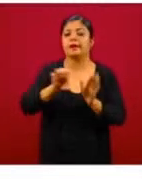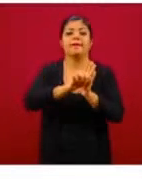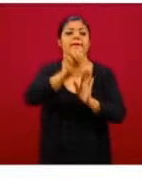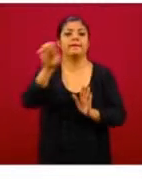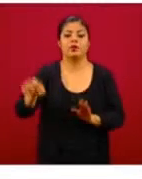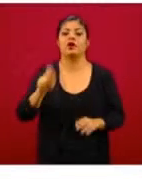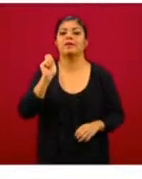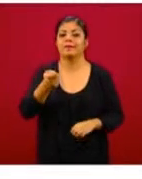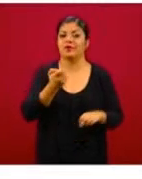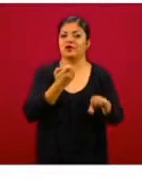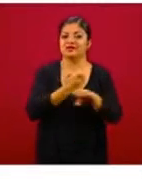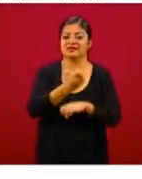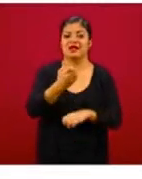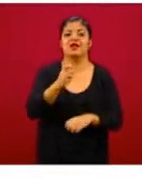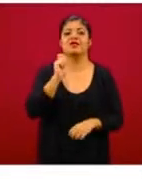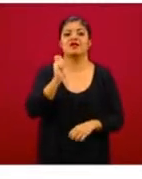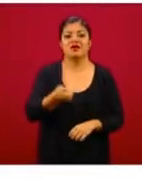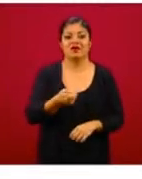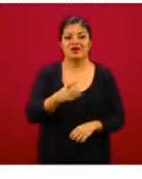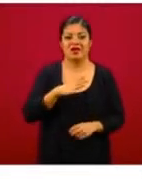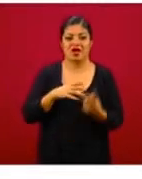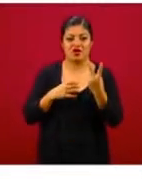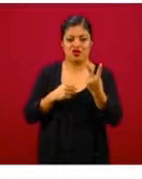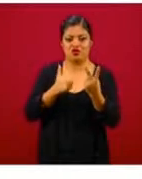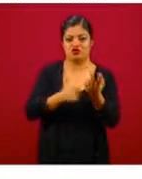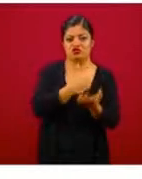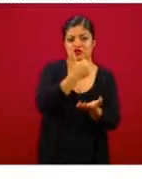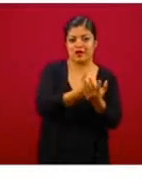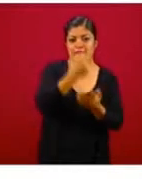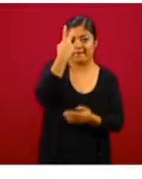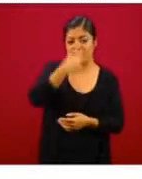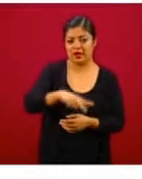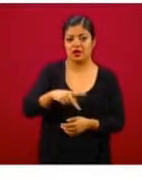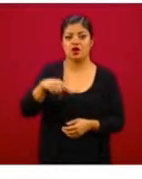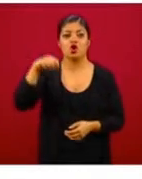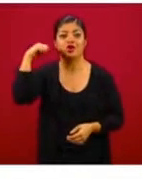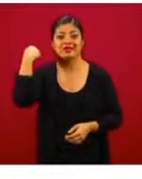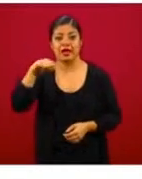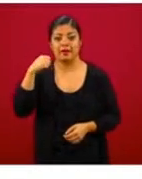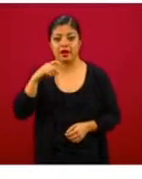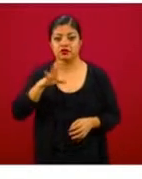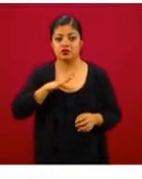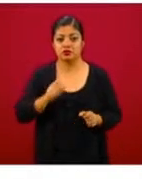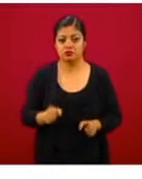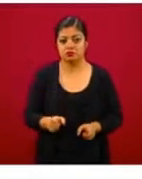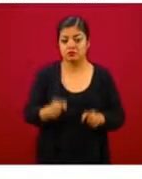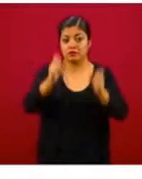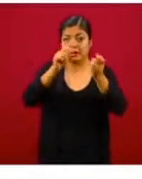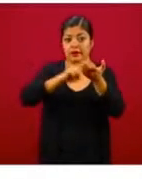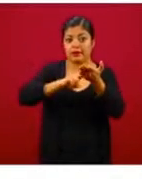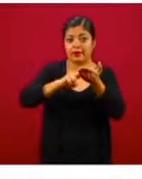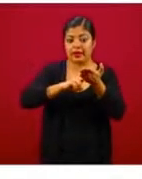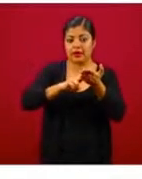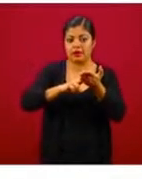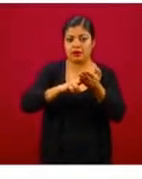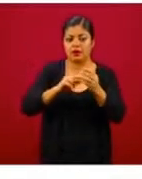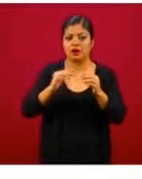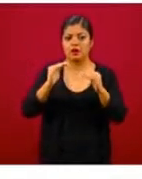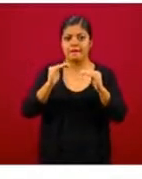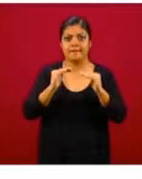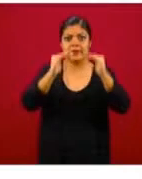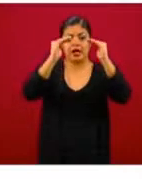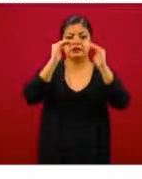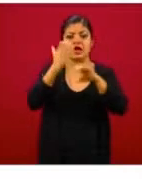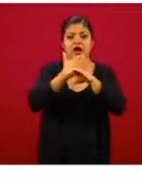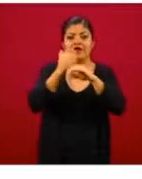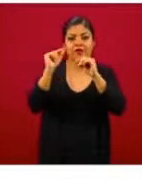back. And so this allows us to compare, for example, for states like Mexico City and